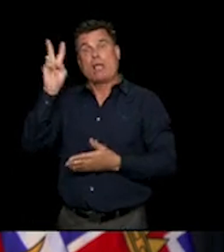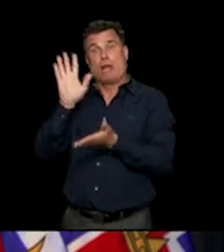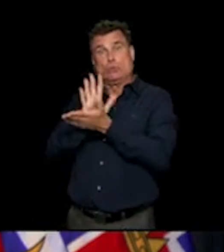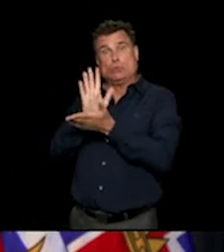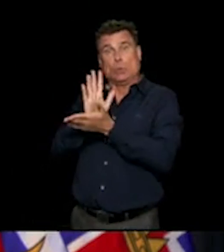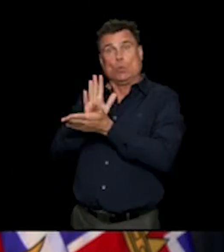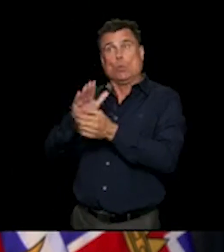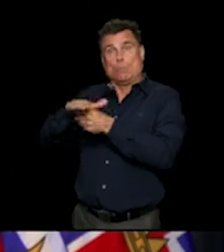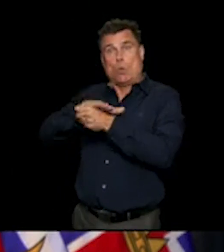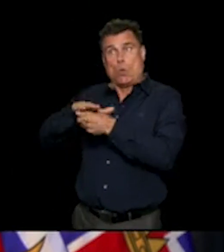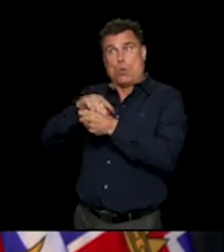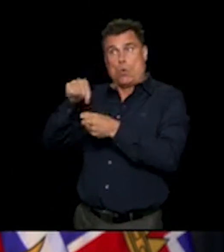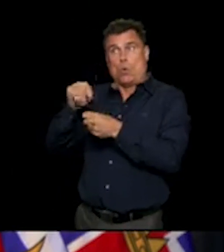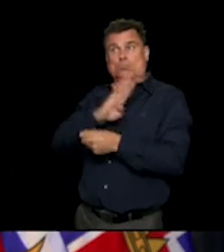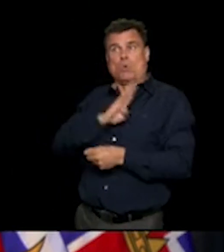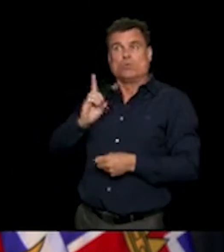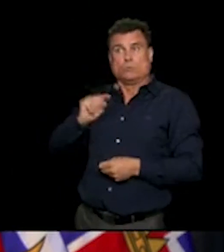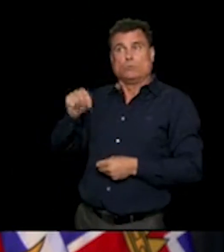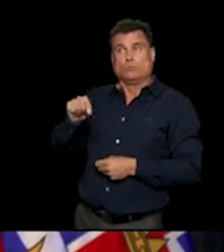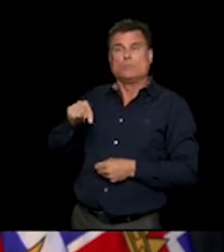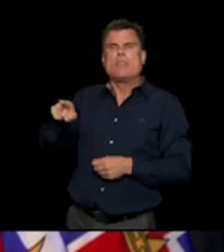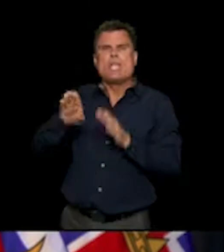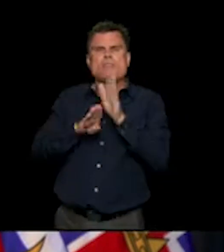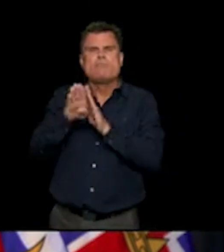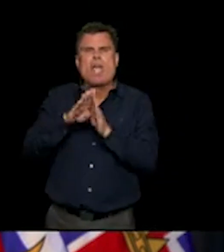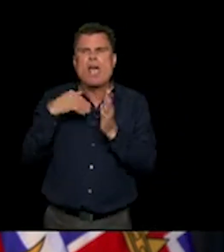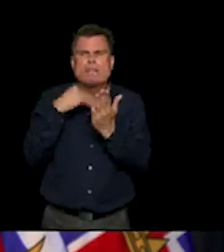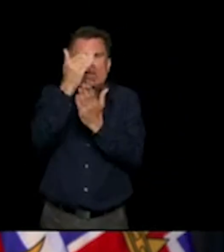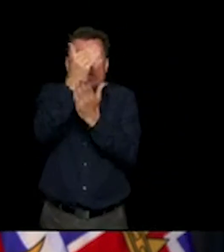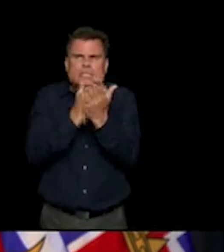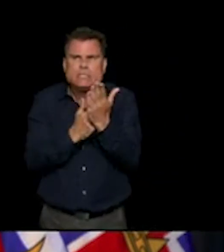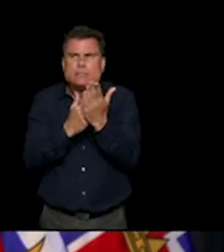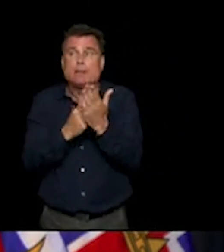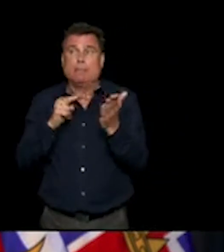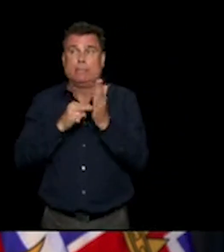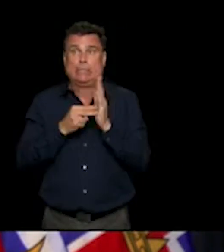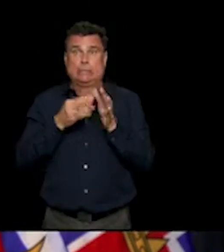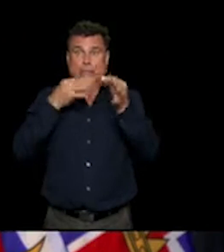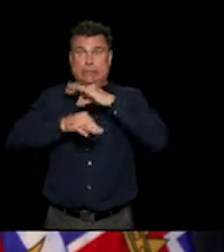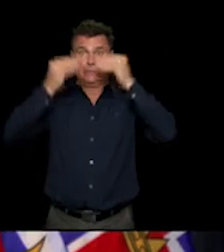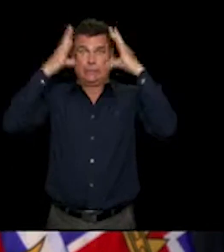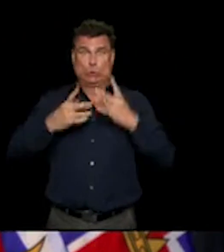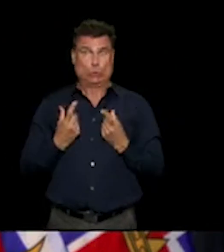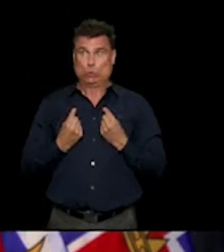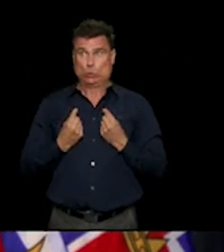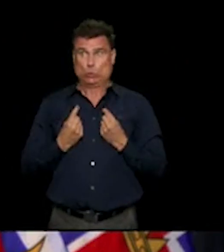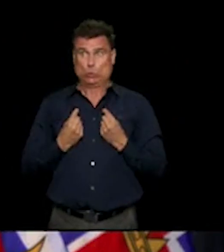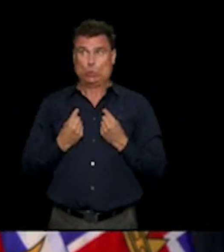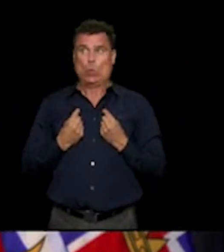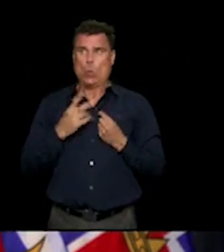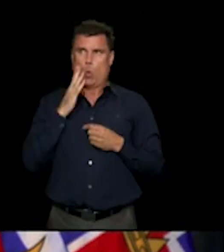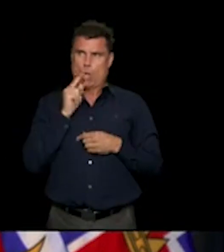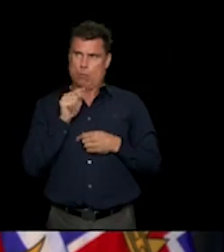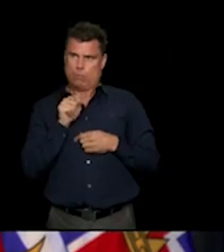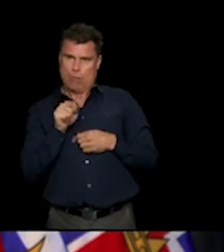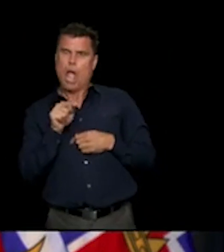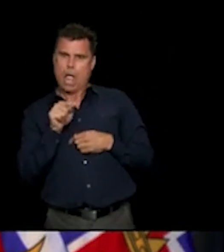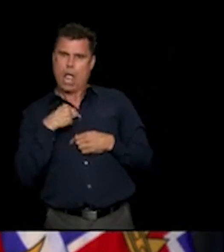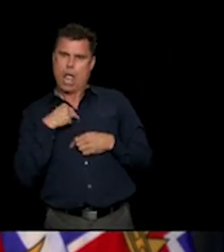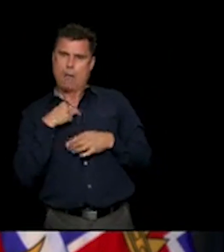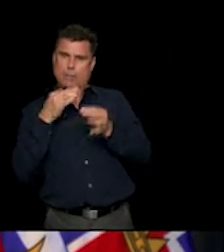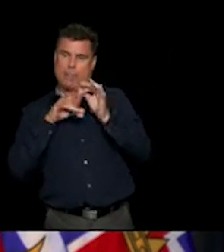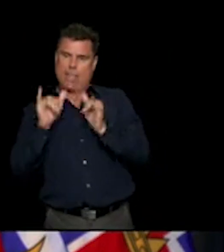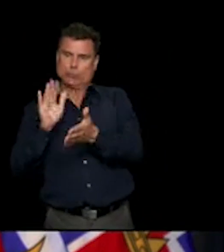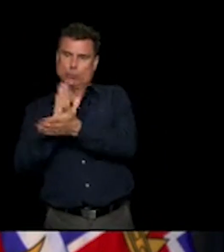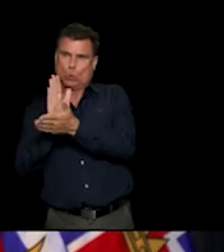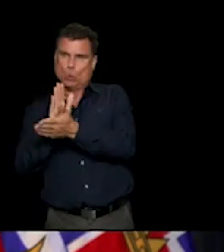they have created their own local guidelines around having quadrants of schools. So teachers would pick a limited number of schools where they